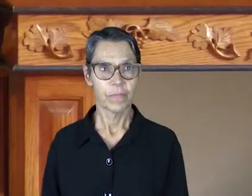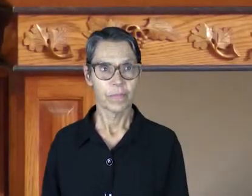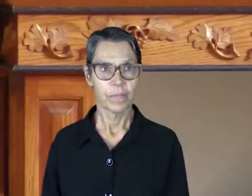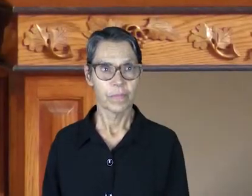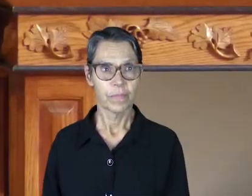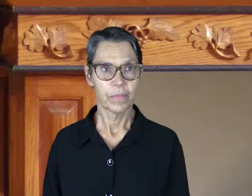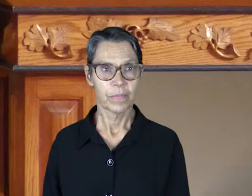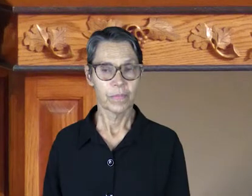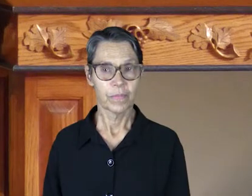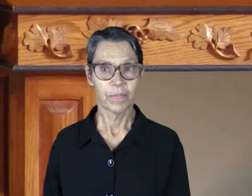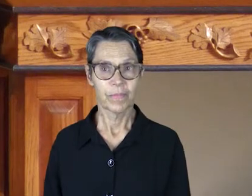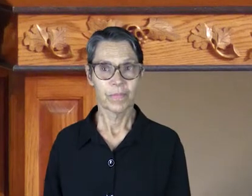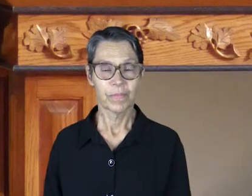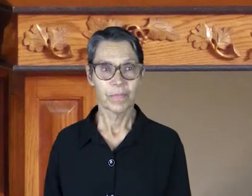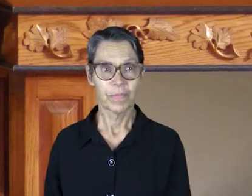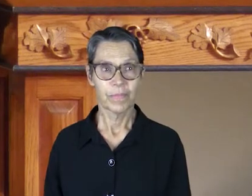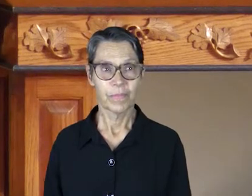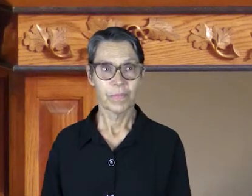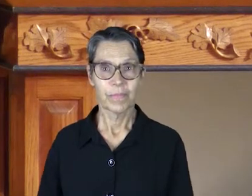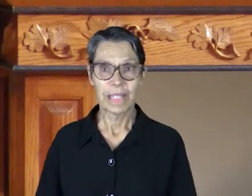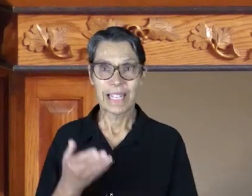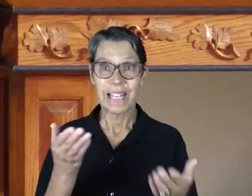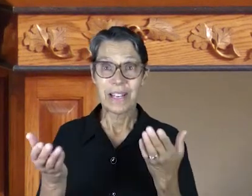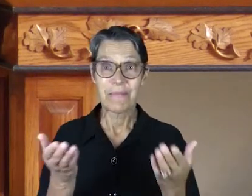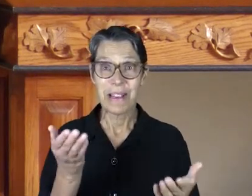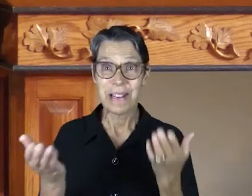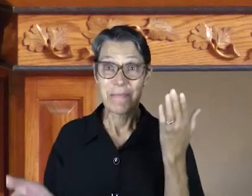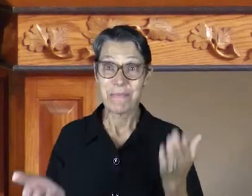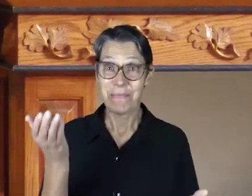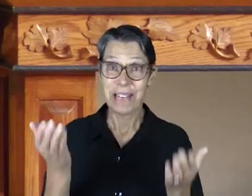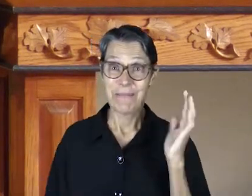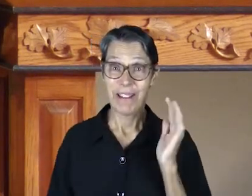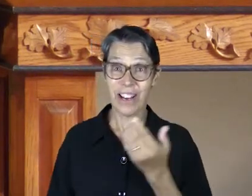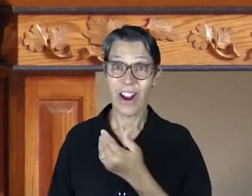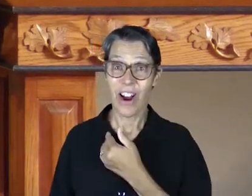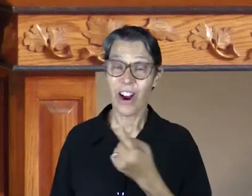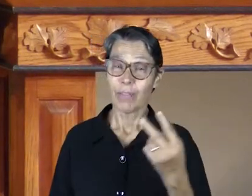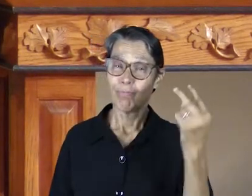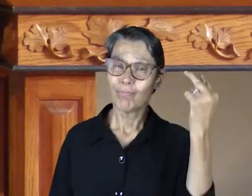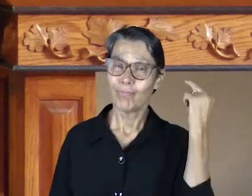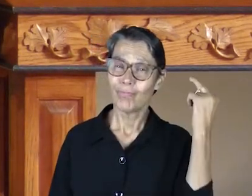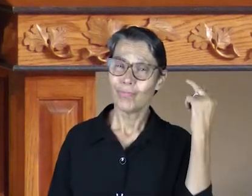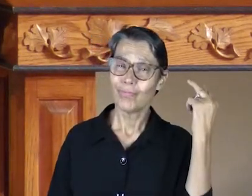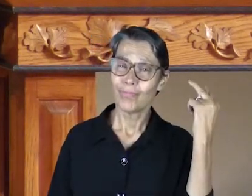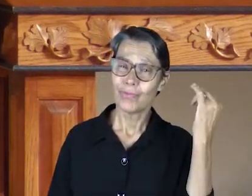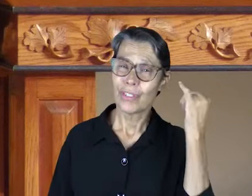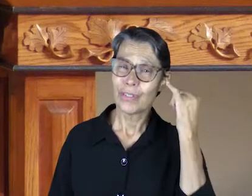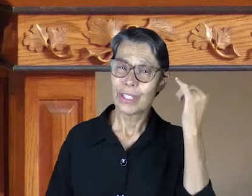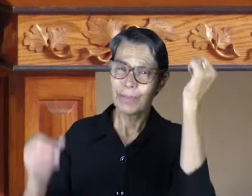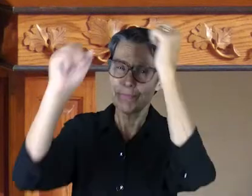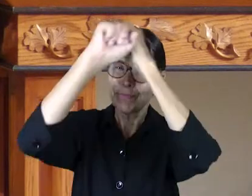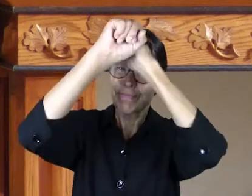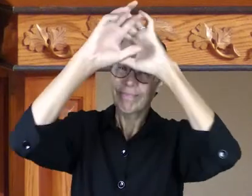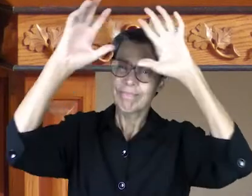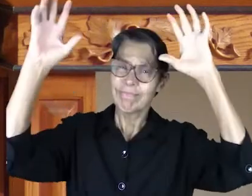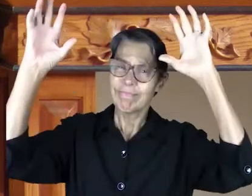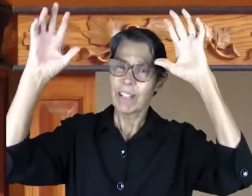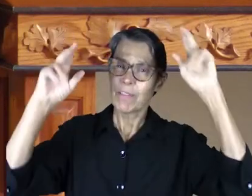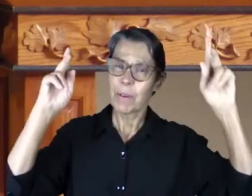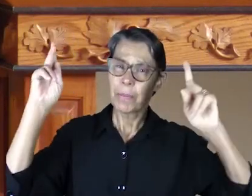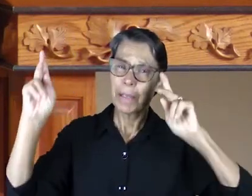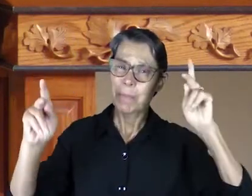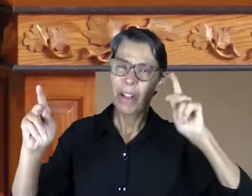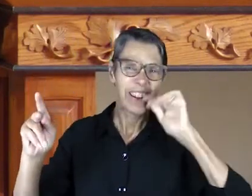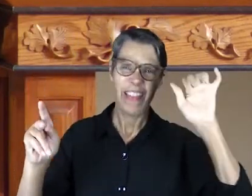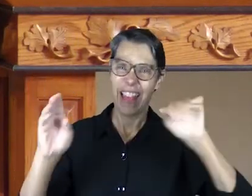Maybe our examples aren't quite so clear, but I think the message of the poem